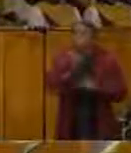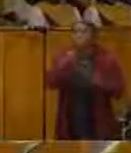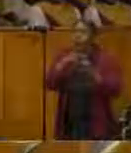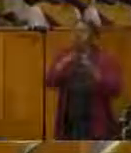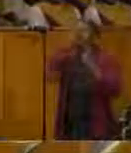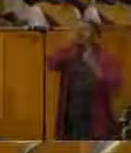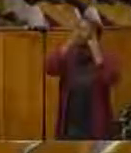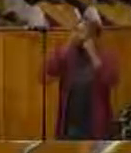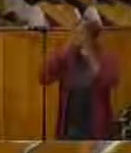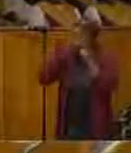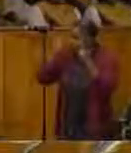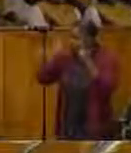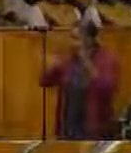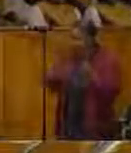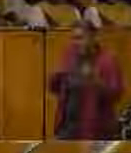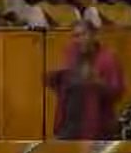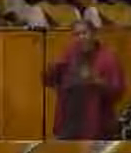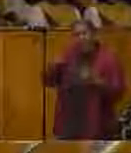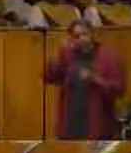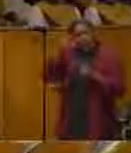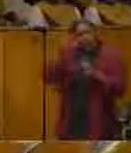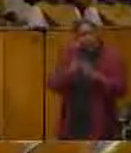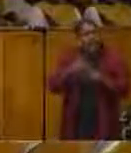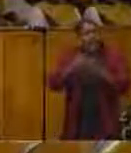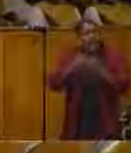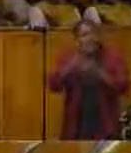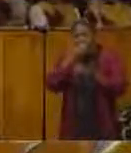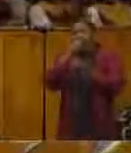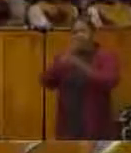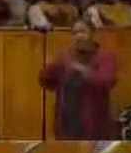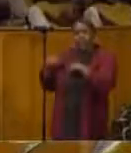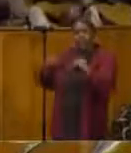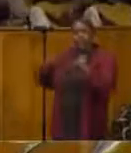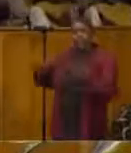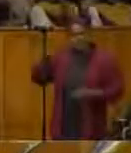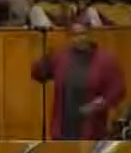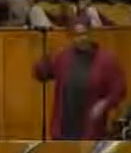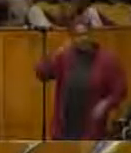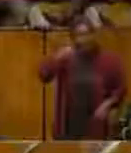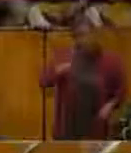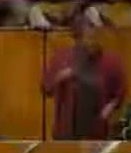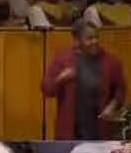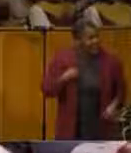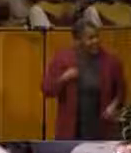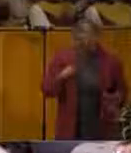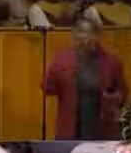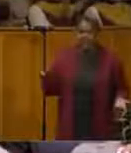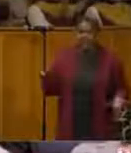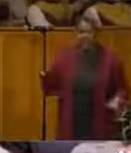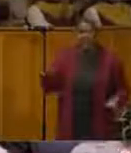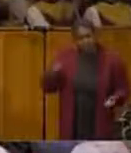about God, I have to remember how good God has been to me.